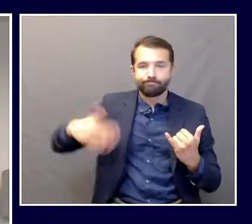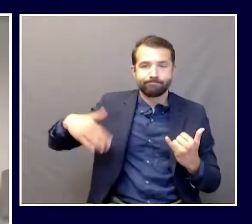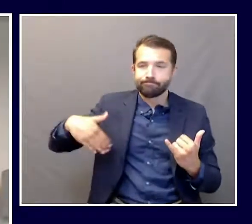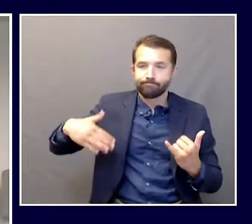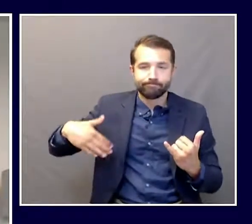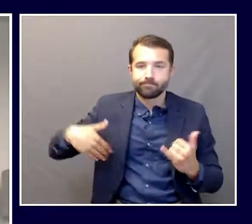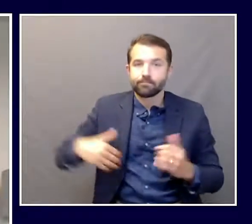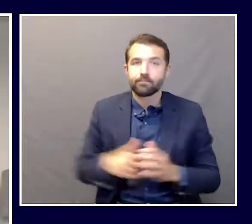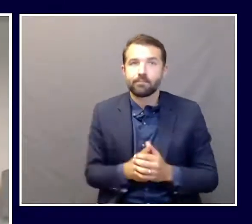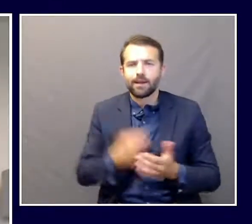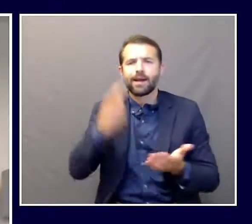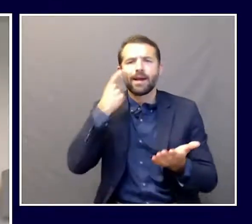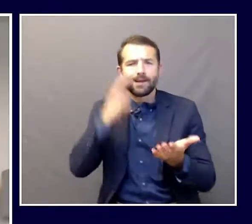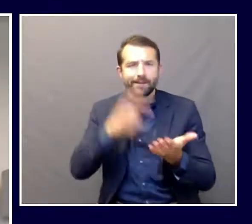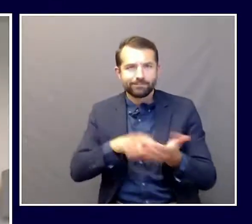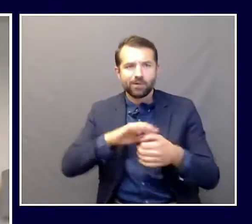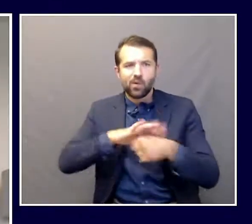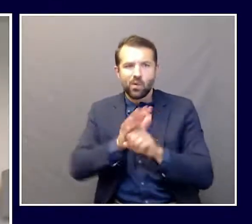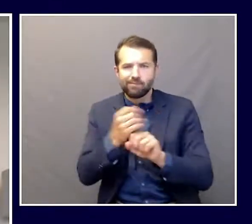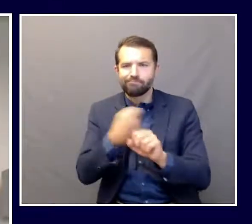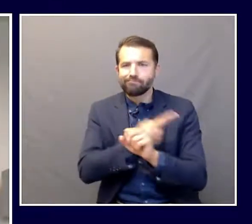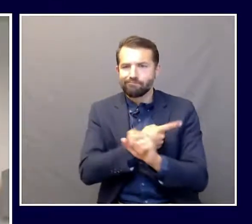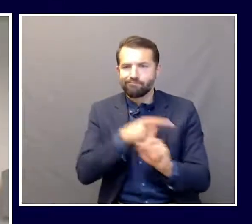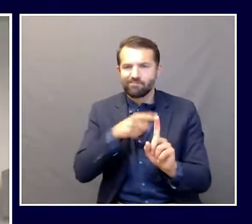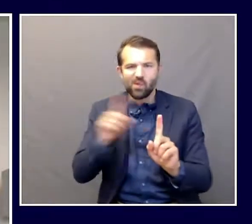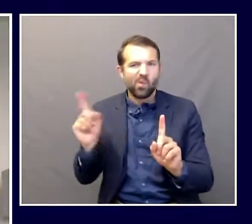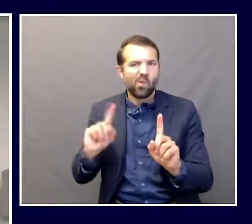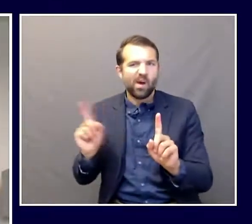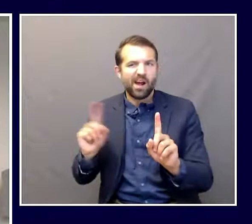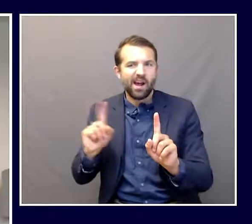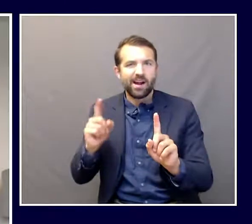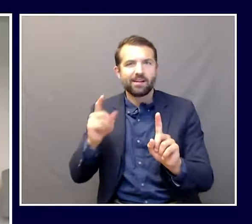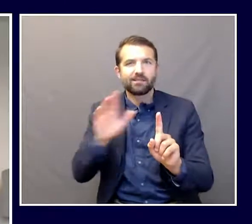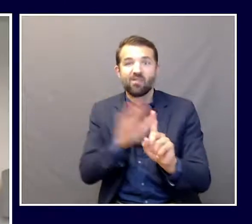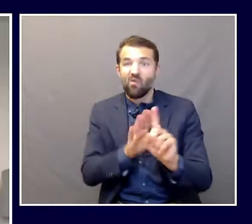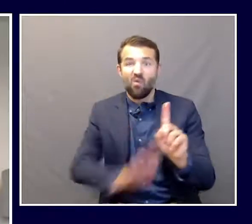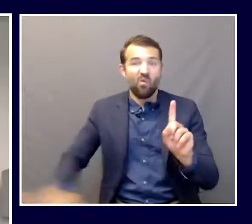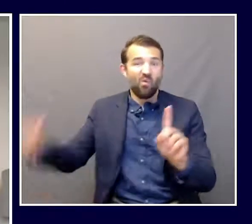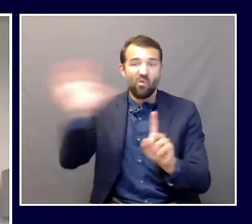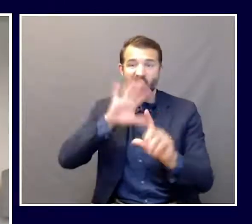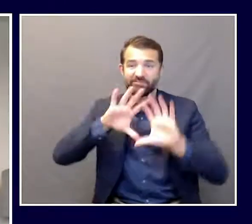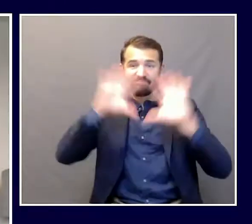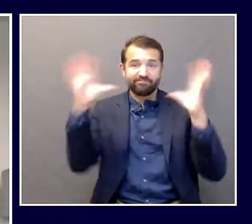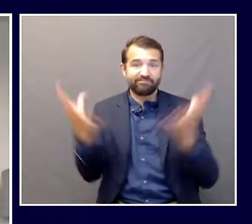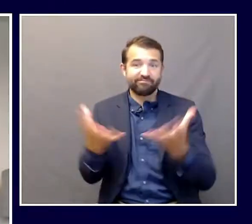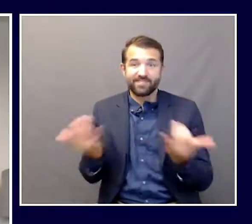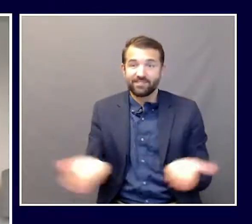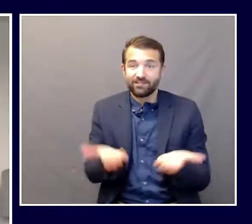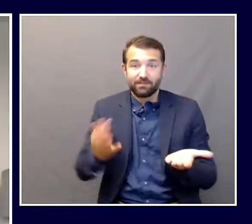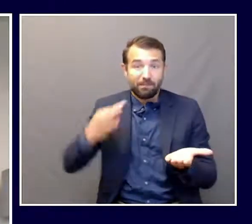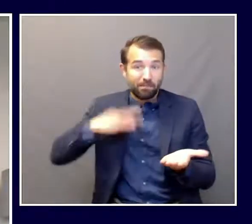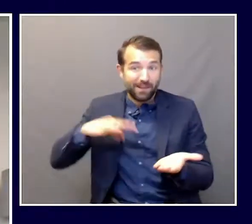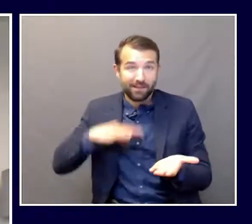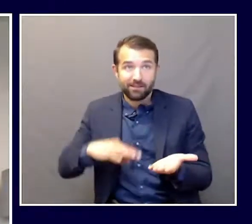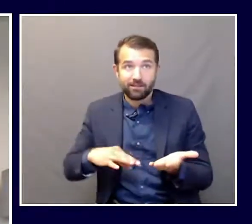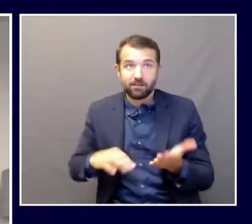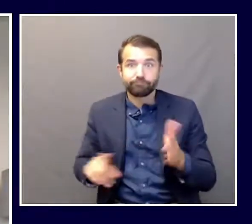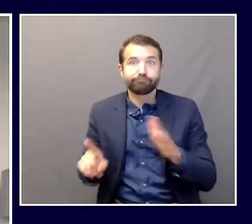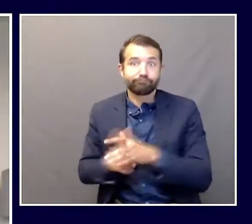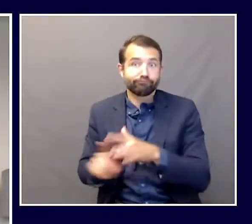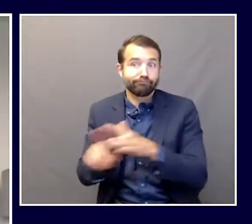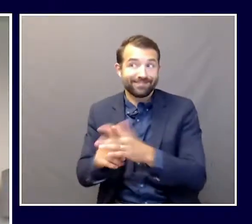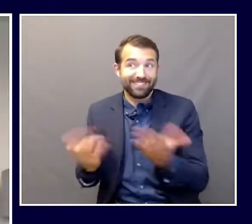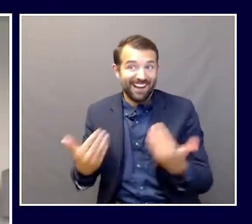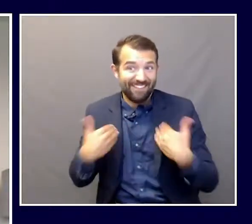It's everywhere around us, including in Maine. And that is yet another reason why a travel restriction isn't something that's in